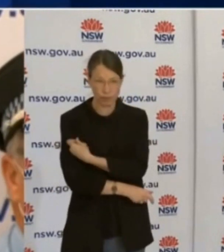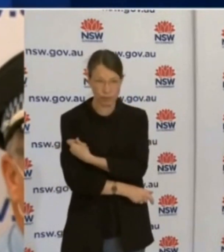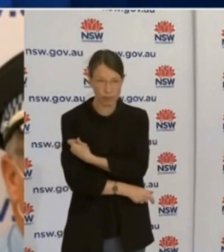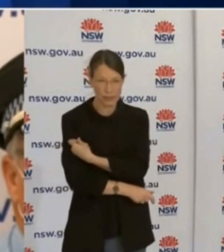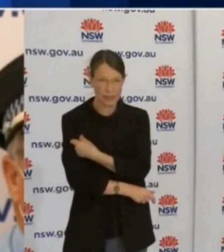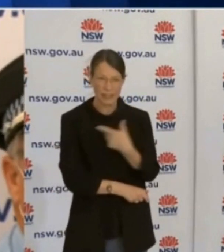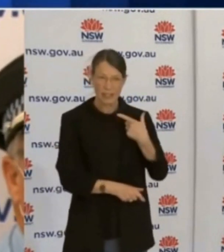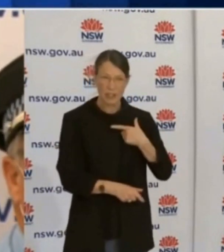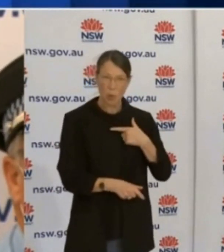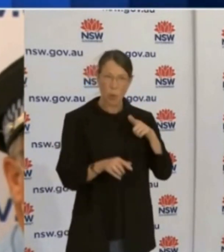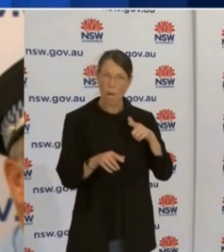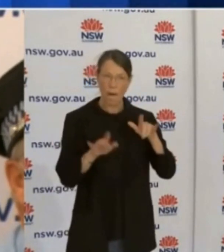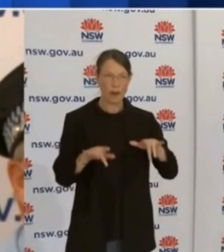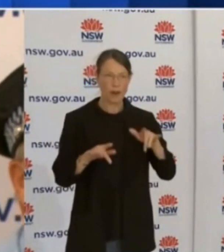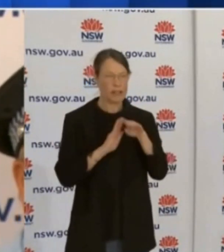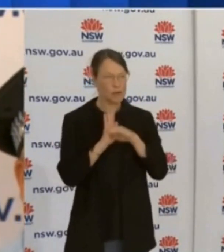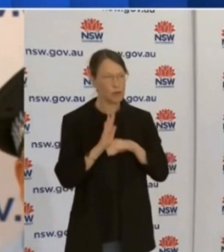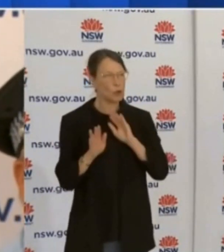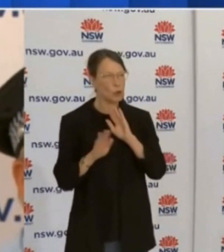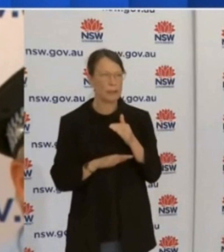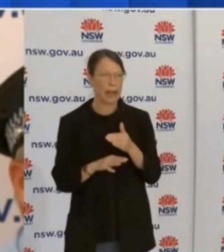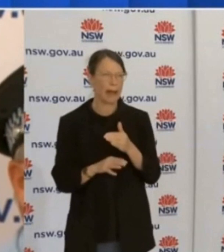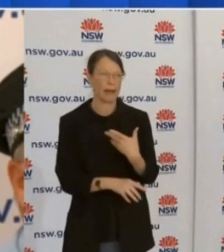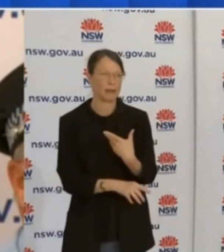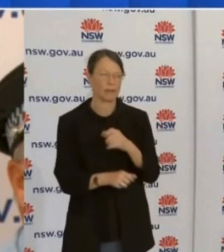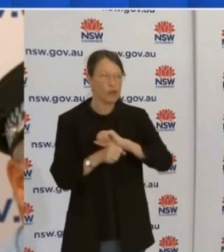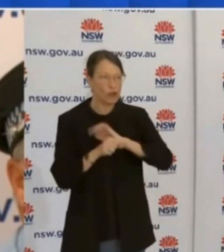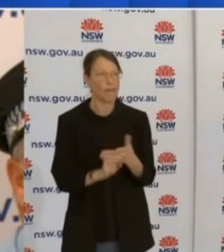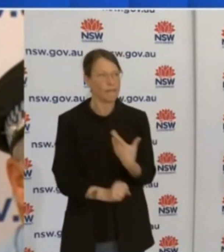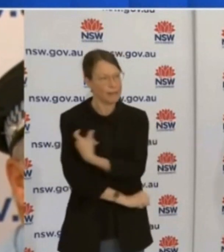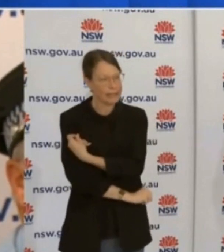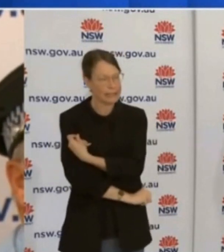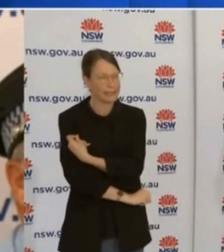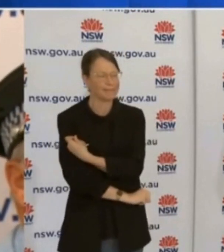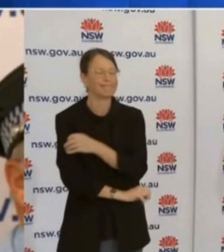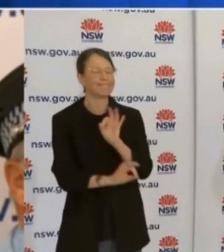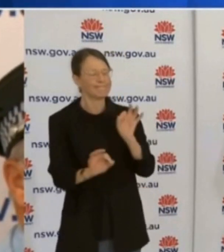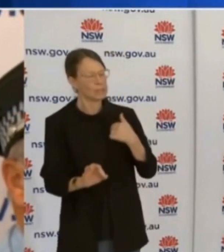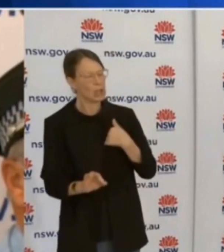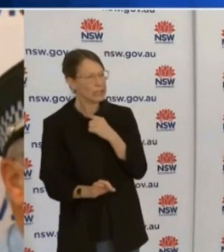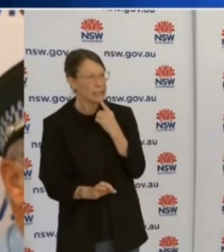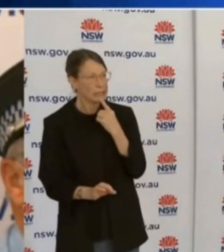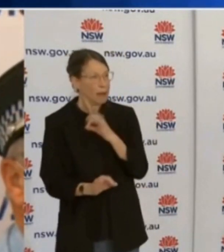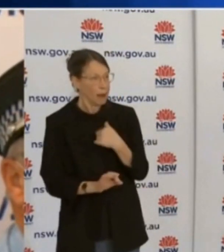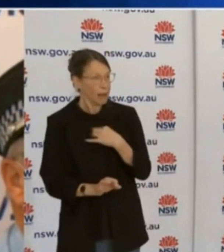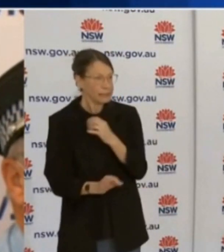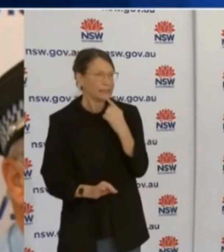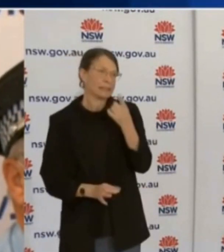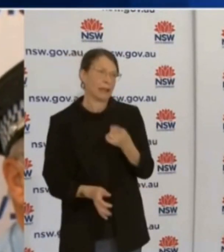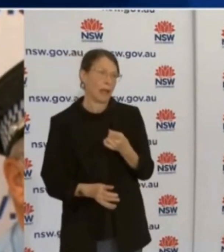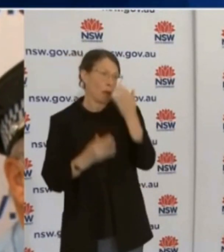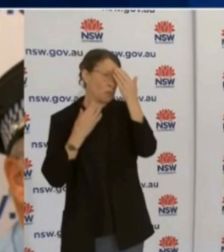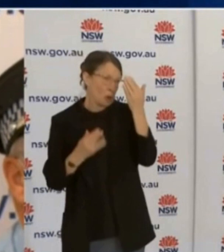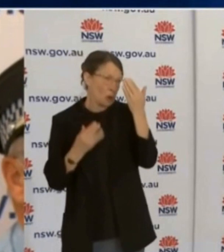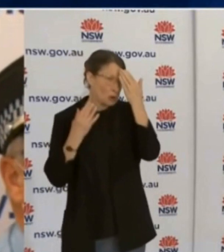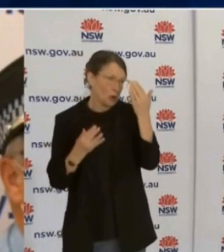want in their aged care facilities in terms of the precision of it. Do they want it? Well, there's a whole lot of legal factors anyway.